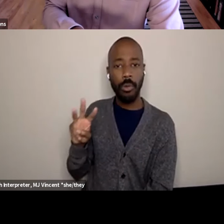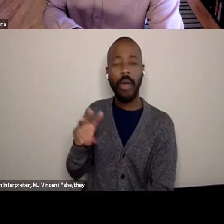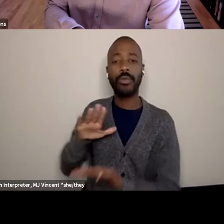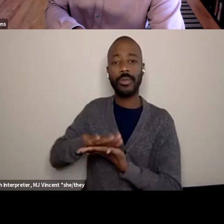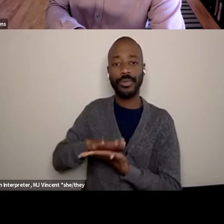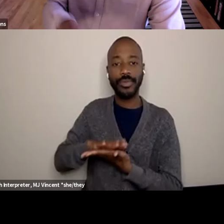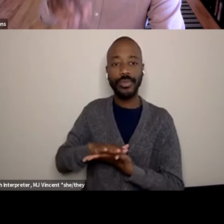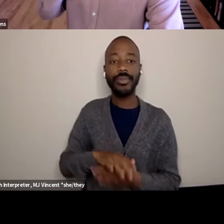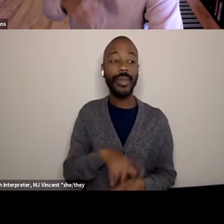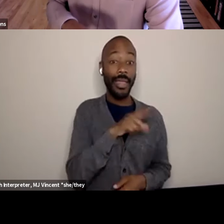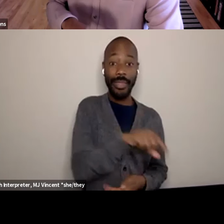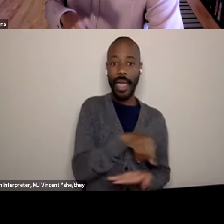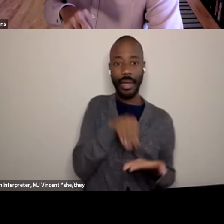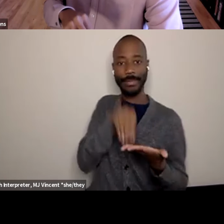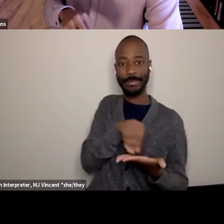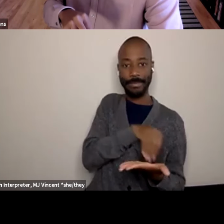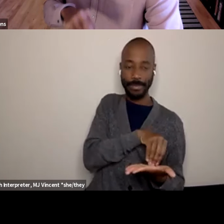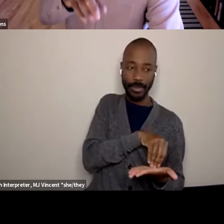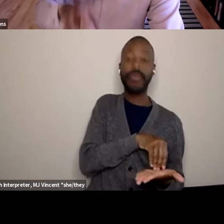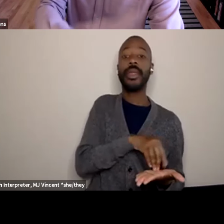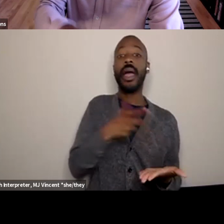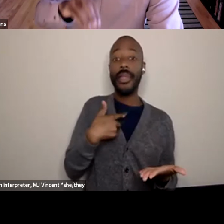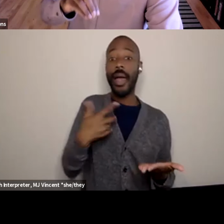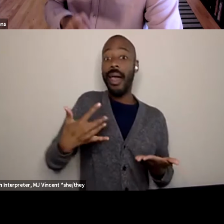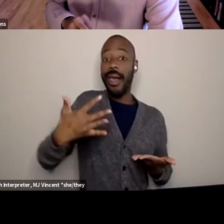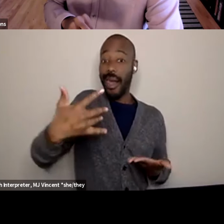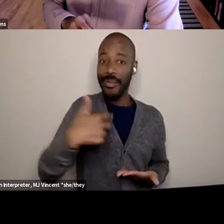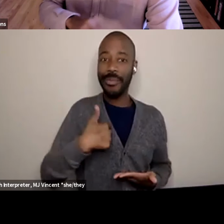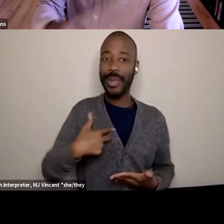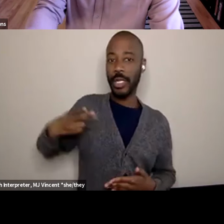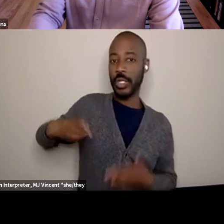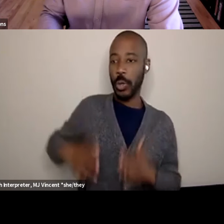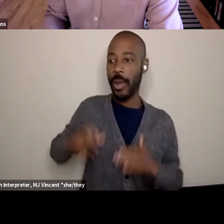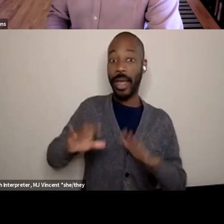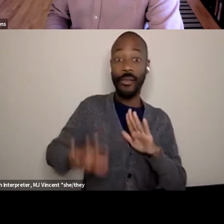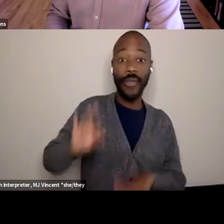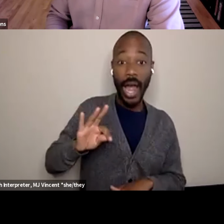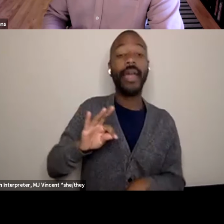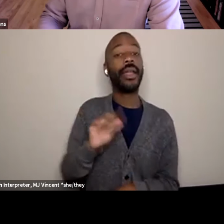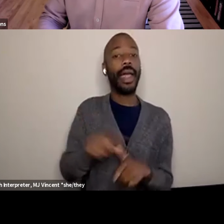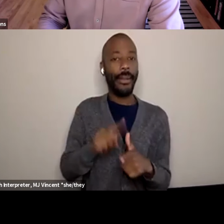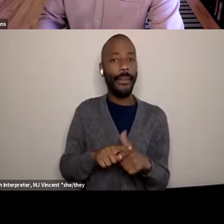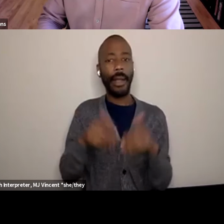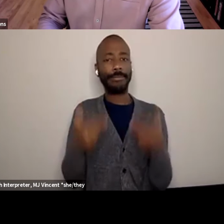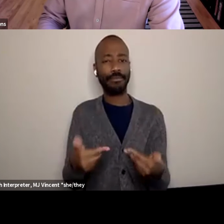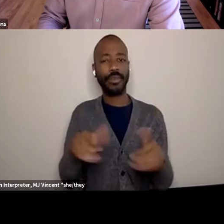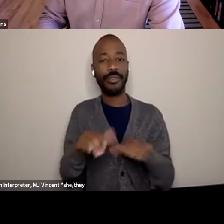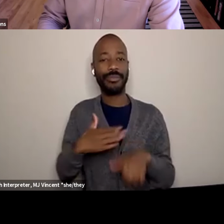leaving a record of it for someone like me as a historian to be able to recover it, to do the work that I'm doing now.